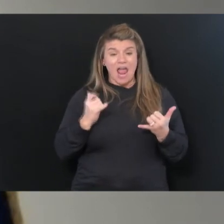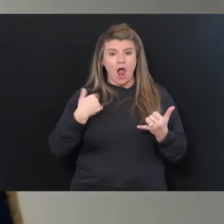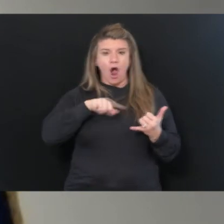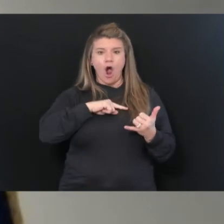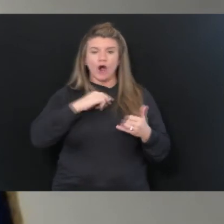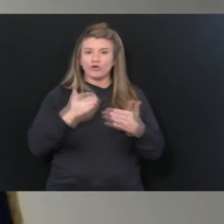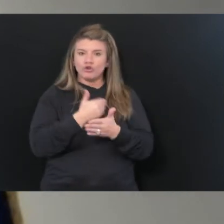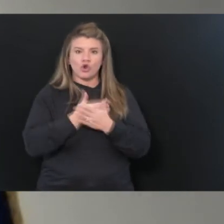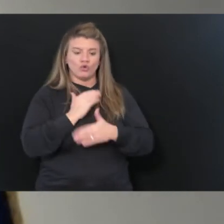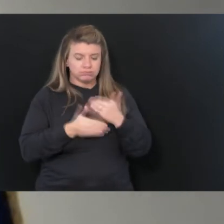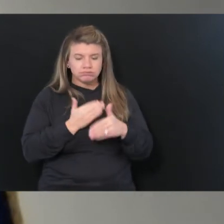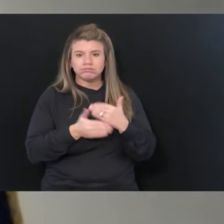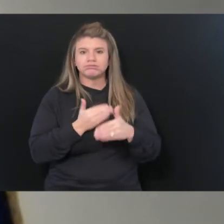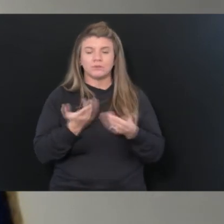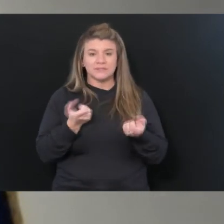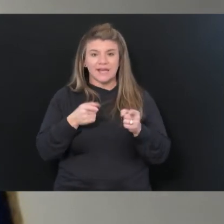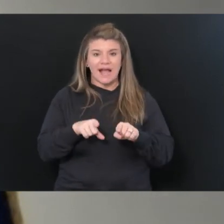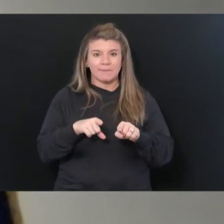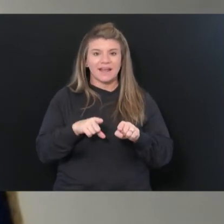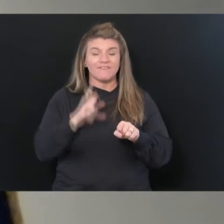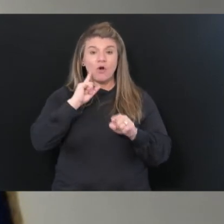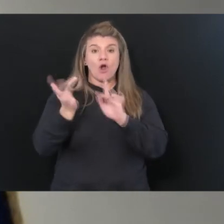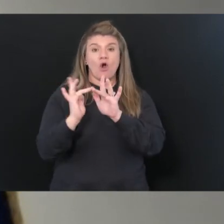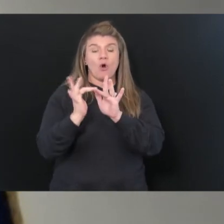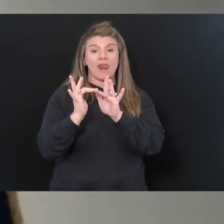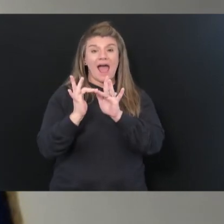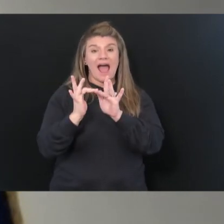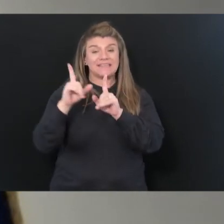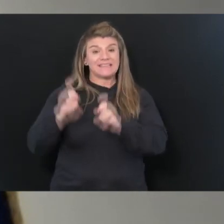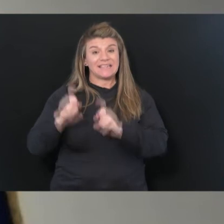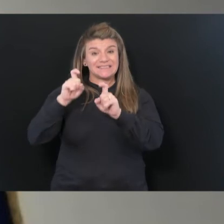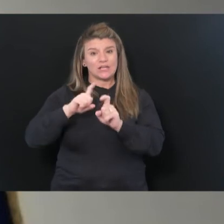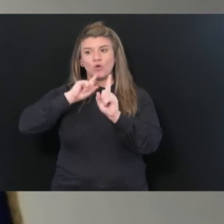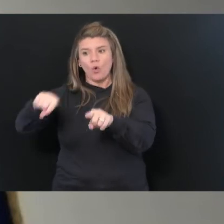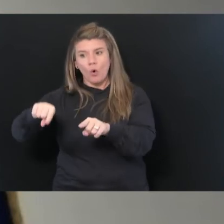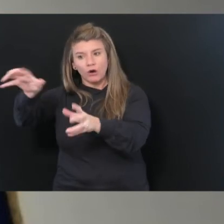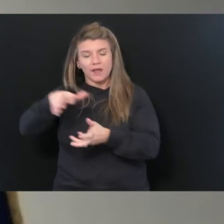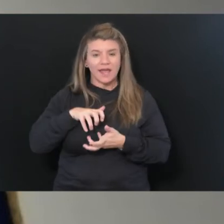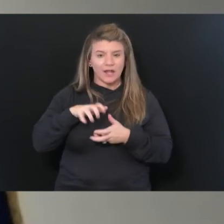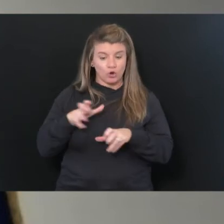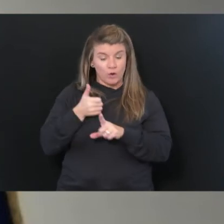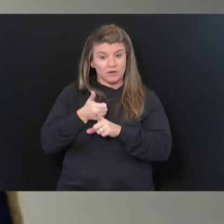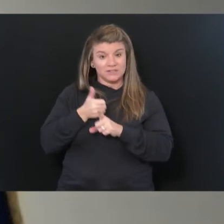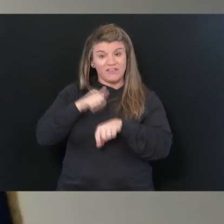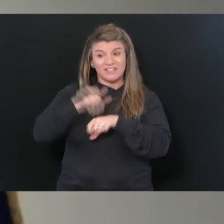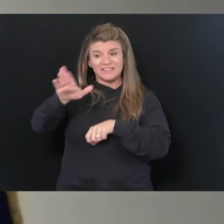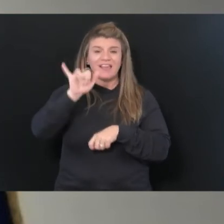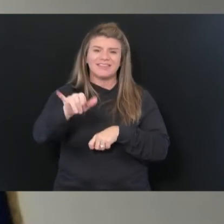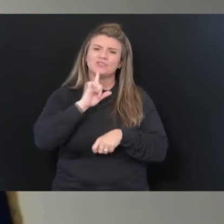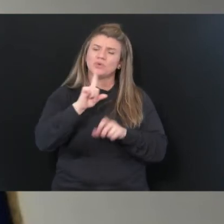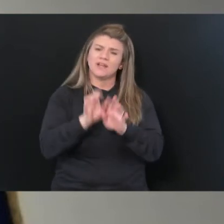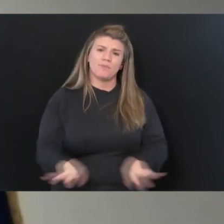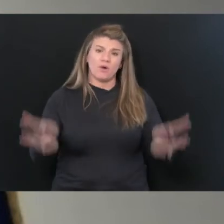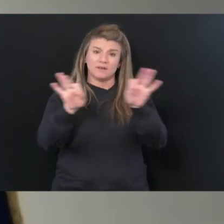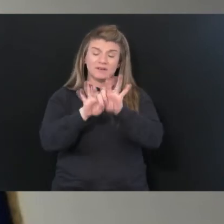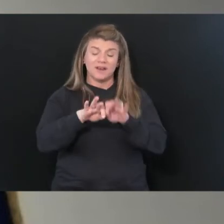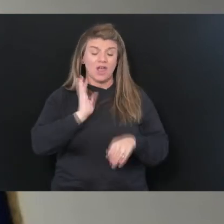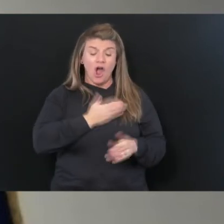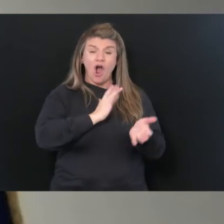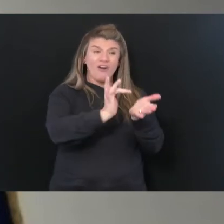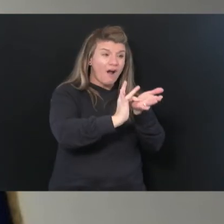rolled out in terms of online ordering of test kits is significant. Our pharmacies have stepped up. We want to